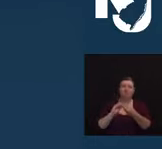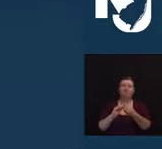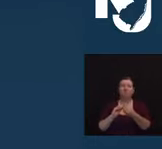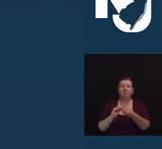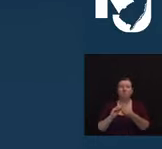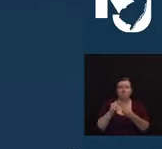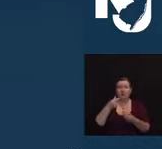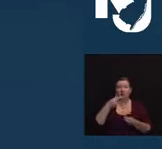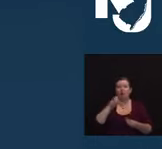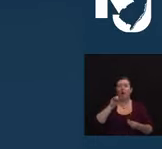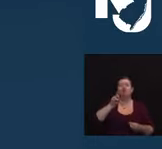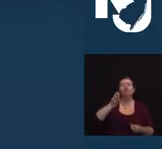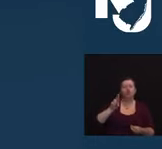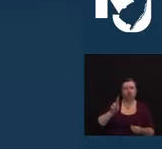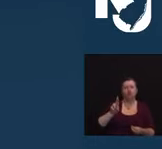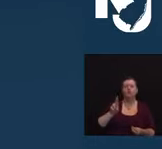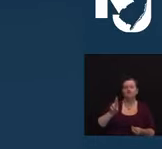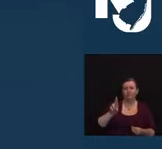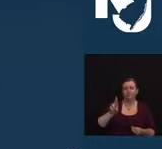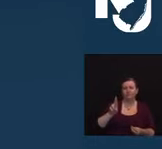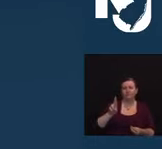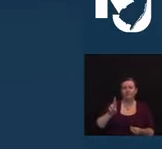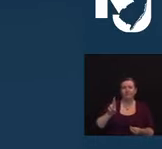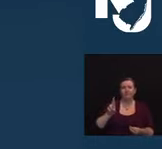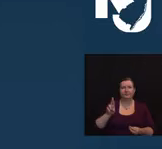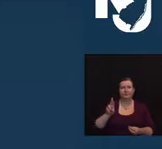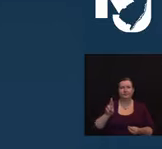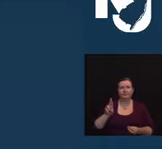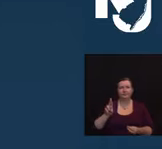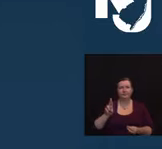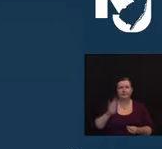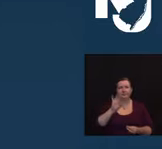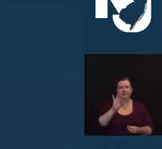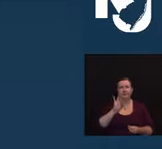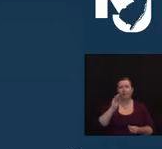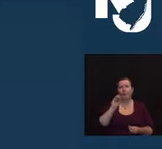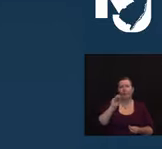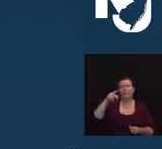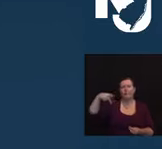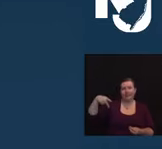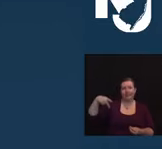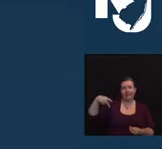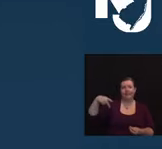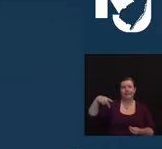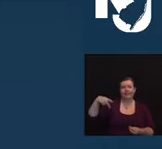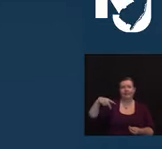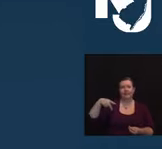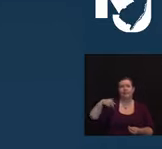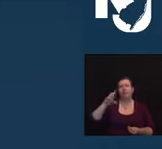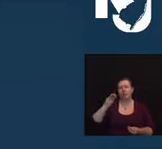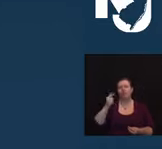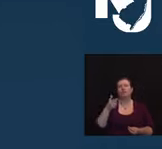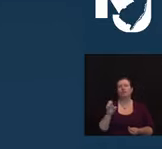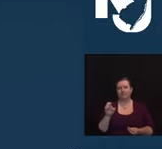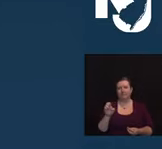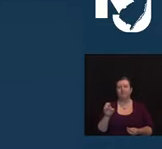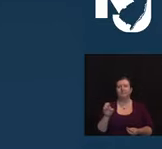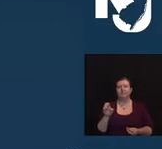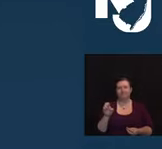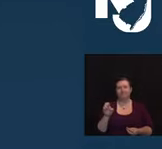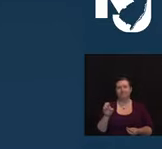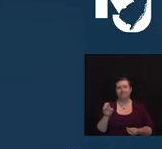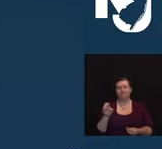FOP Lodge 125. He was a native of Woodbury, a graduate of Woodbury High, and throughout his